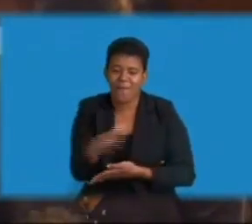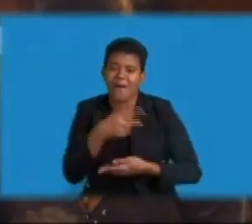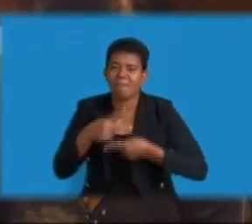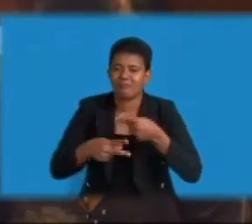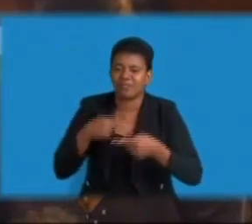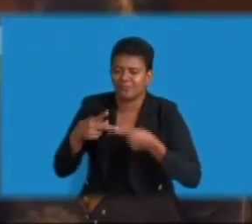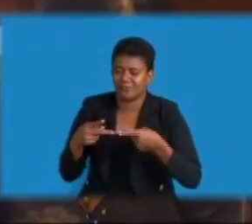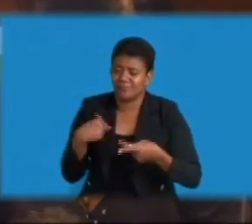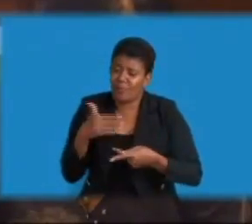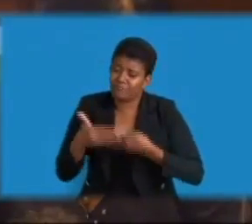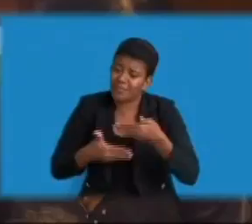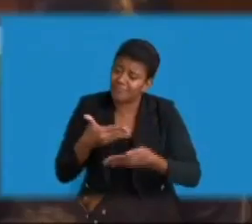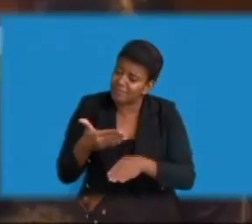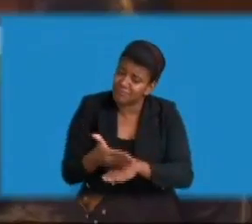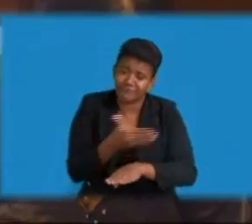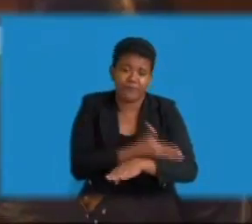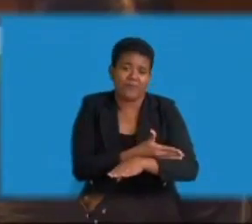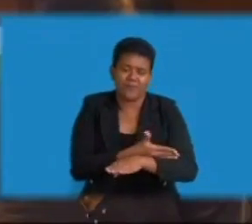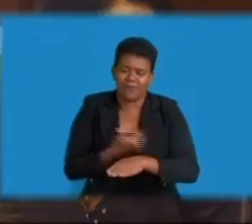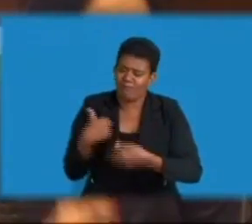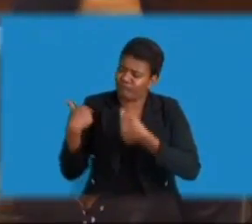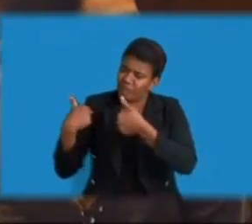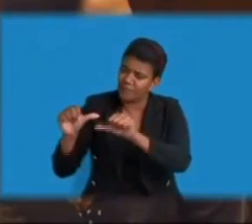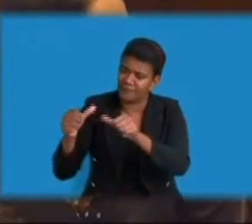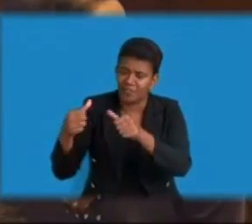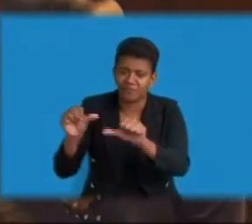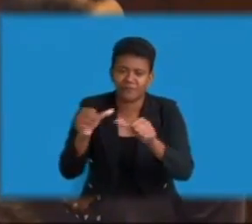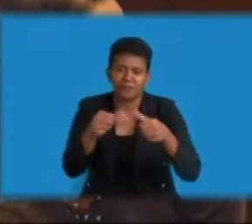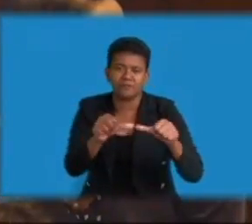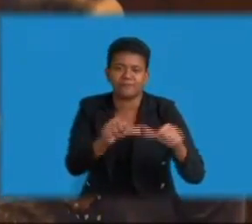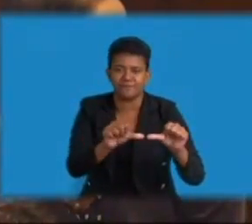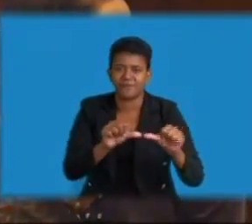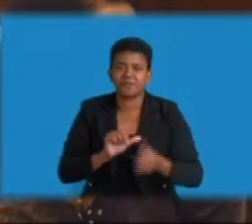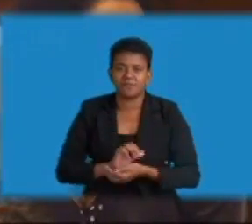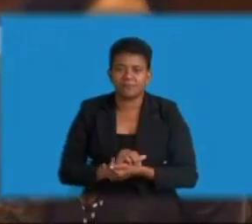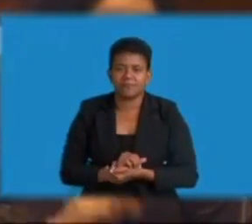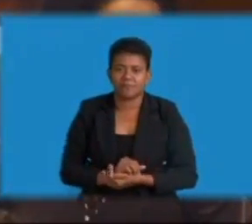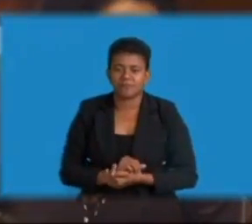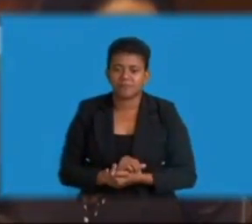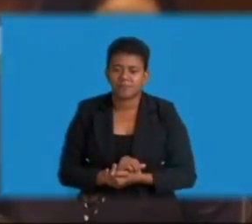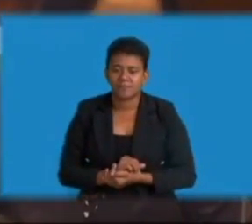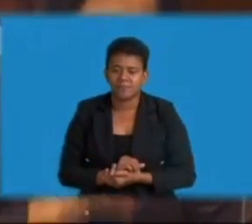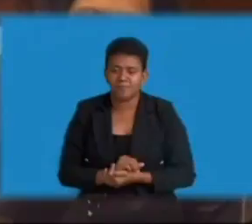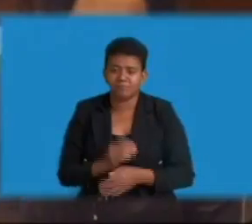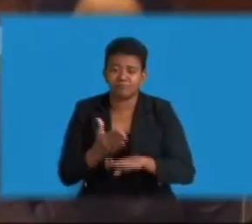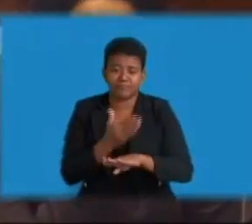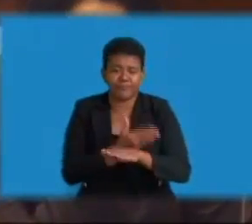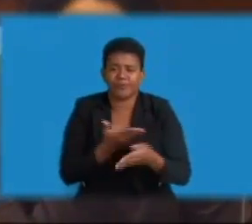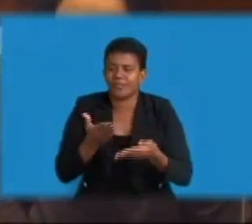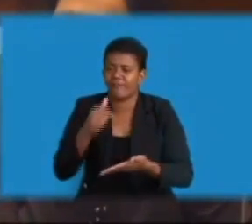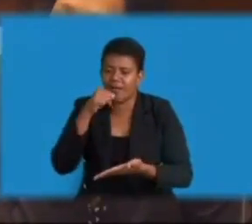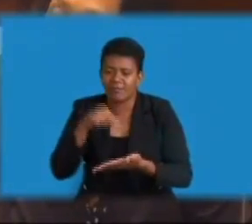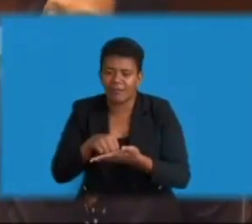Madam Speaker, have been executed and complied with before the Ministry of Lands and Mineral Resources issues letters of approval to these foreign